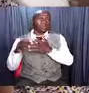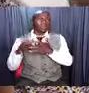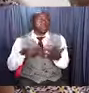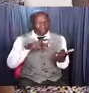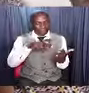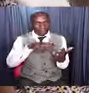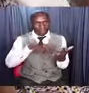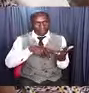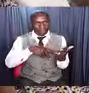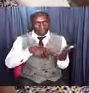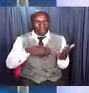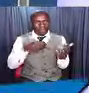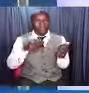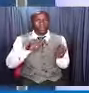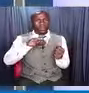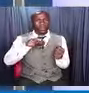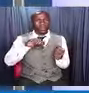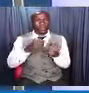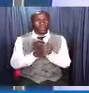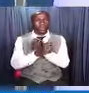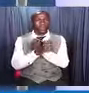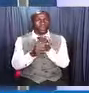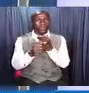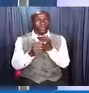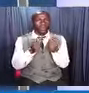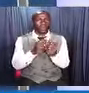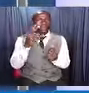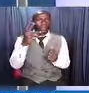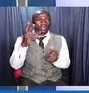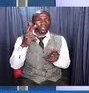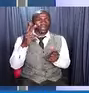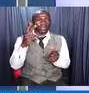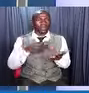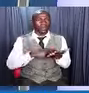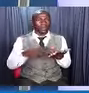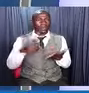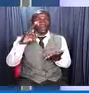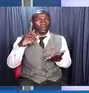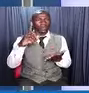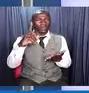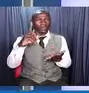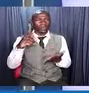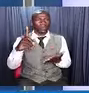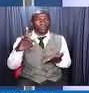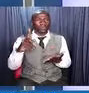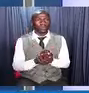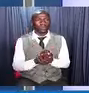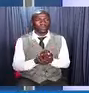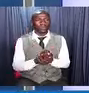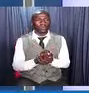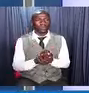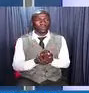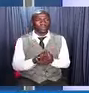Tusomee Johana 14. Read for us John chapter 14. Mstari wa 21. Verse